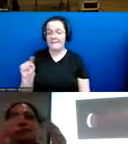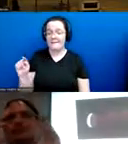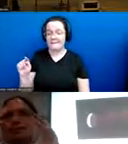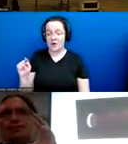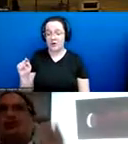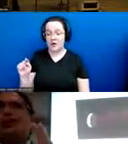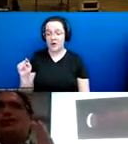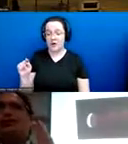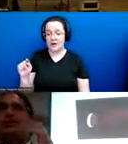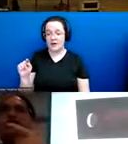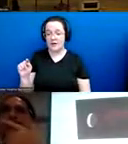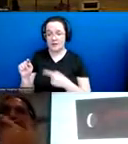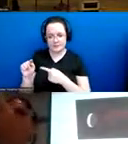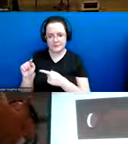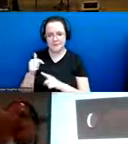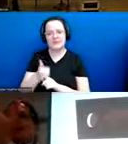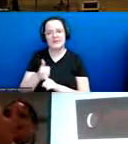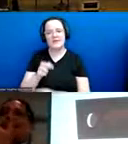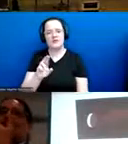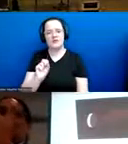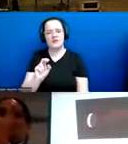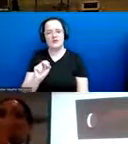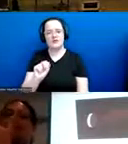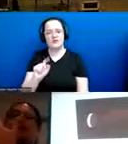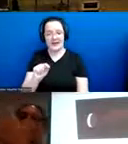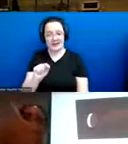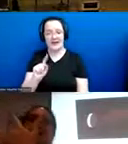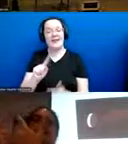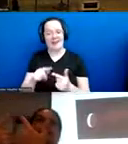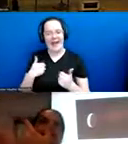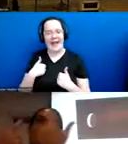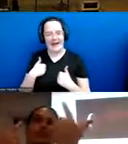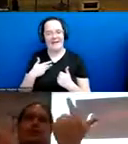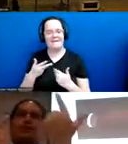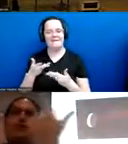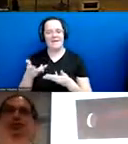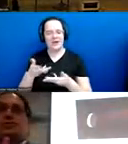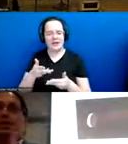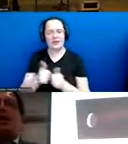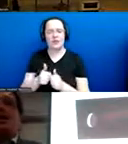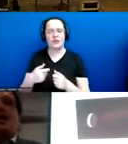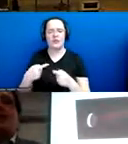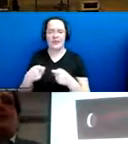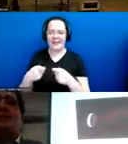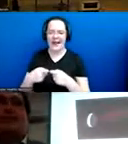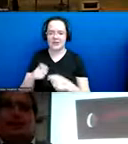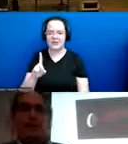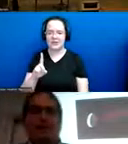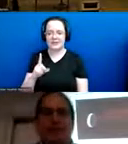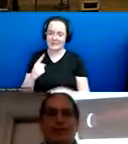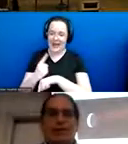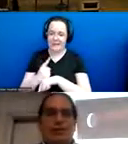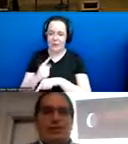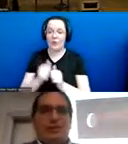then resonant to that transition, and then there can be an interaction through the electrical dipole between the photons and the atoms, all